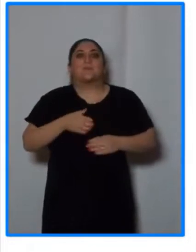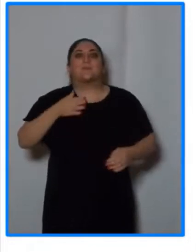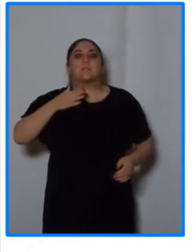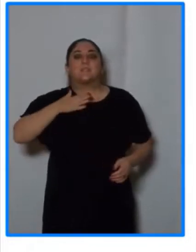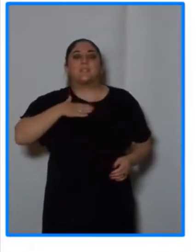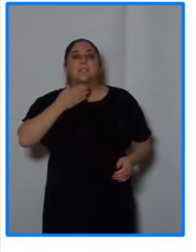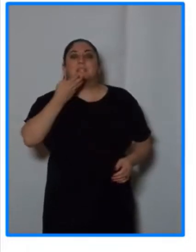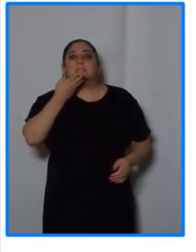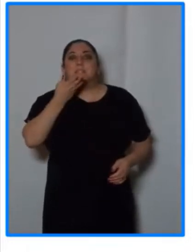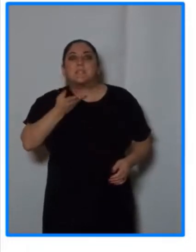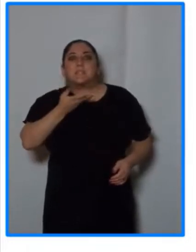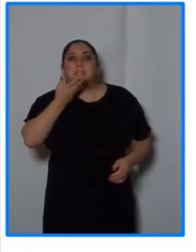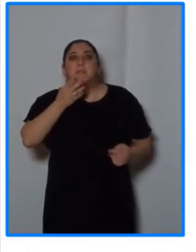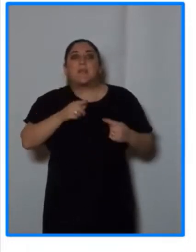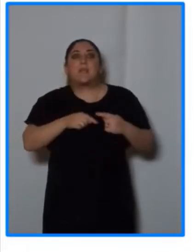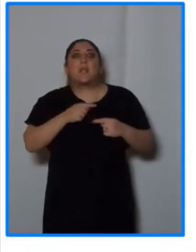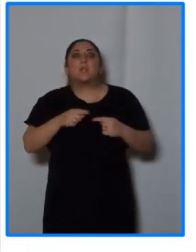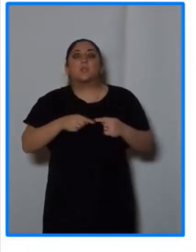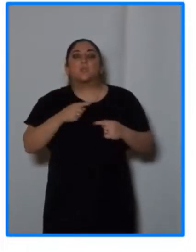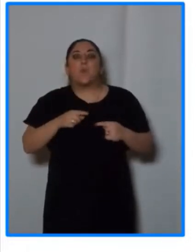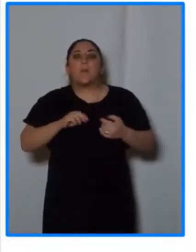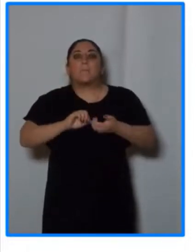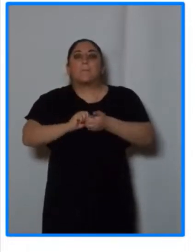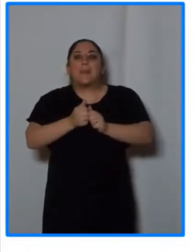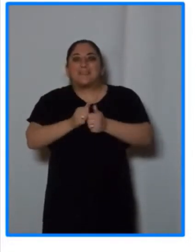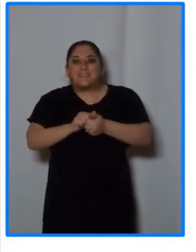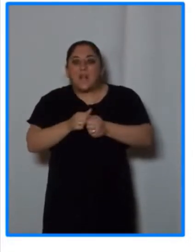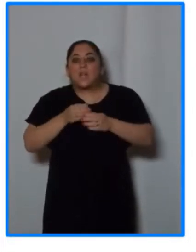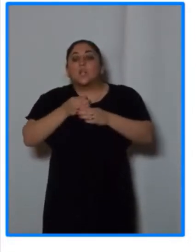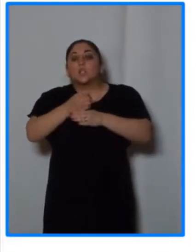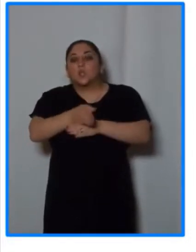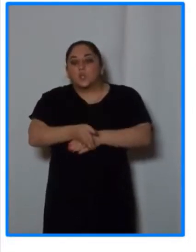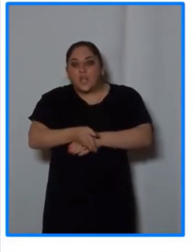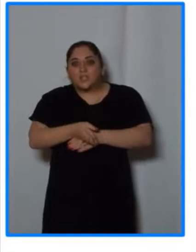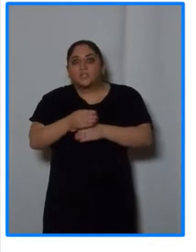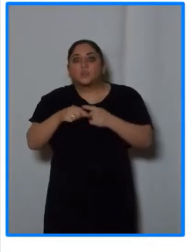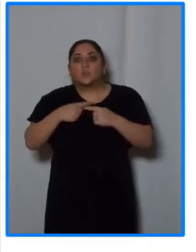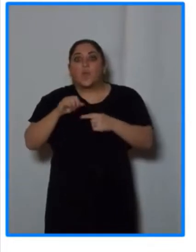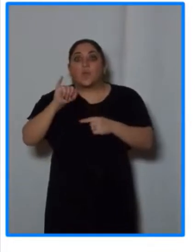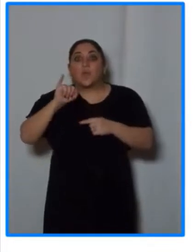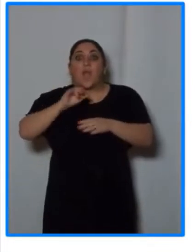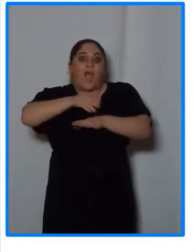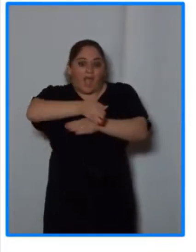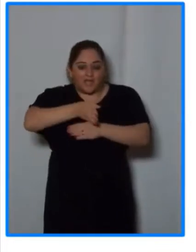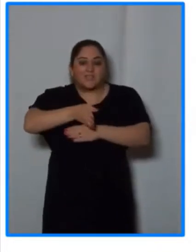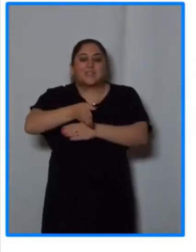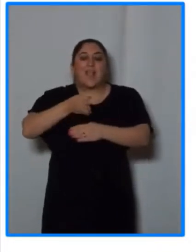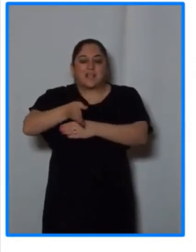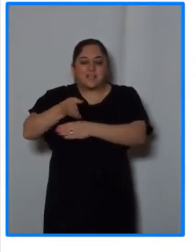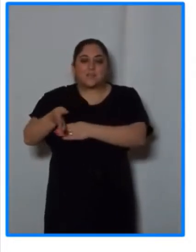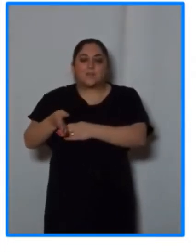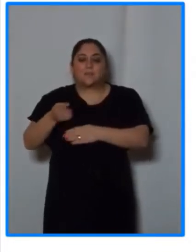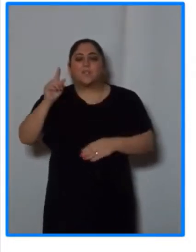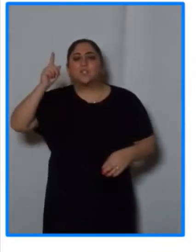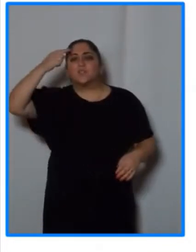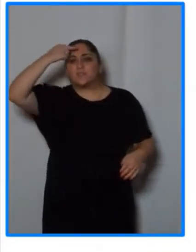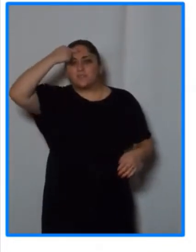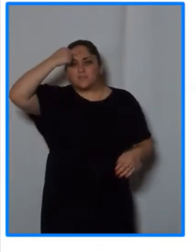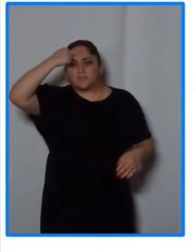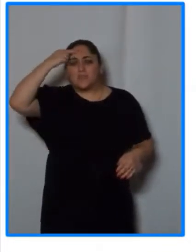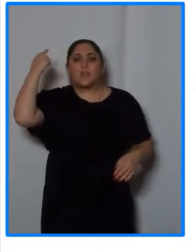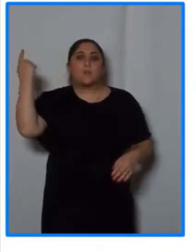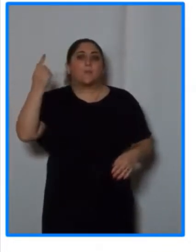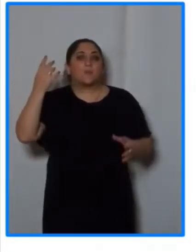is to talk about basically a practical introduction to accessibility, what it is and who should have an understanding of